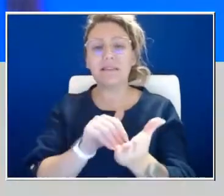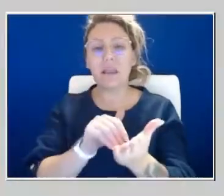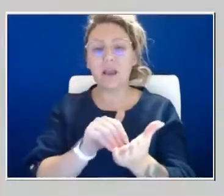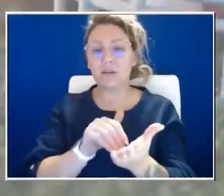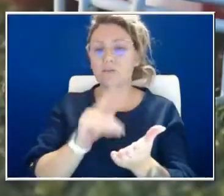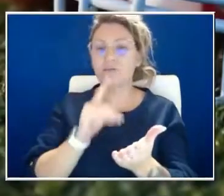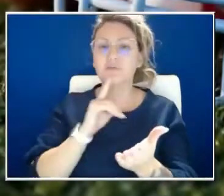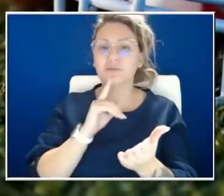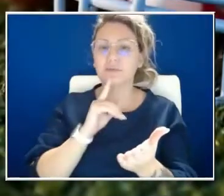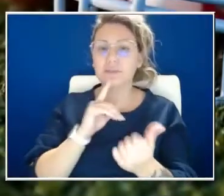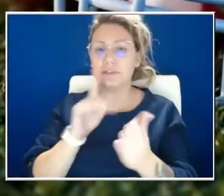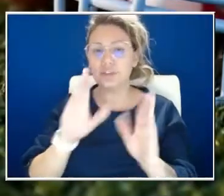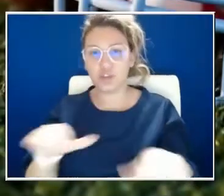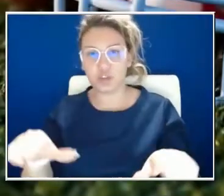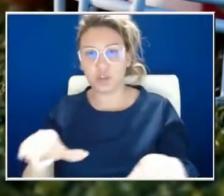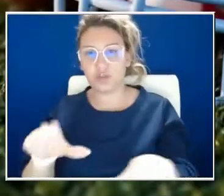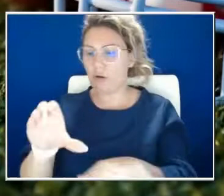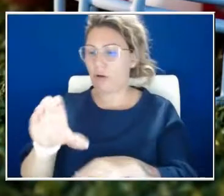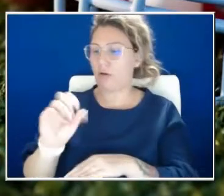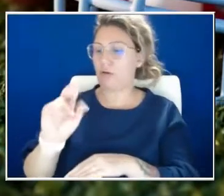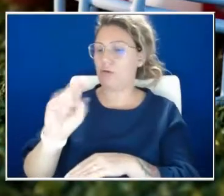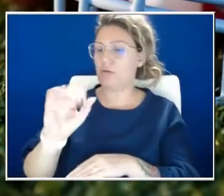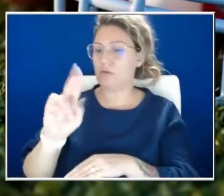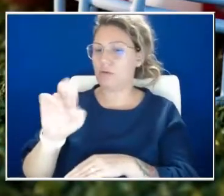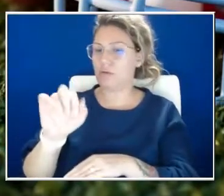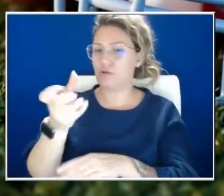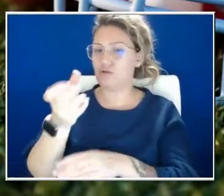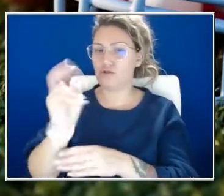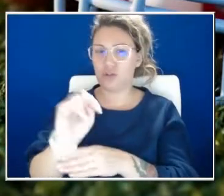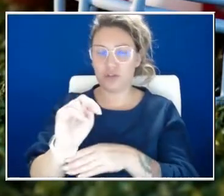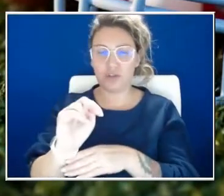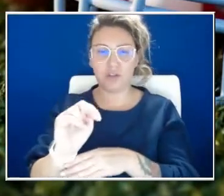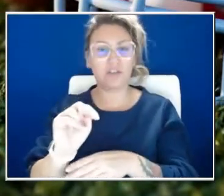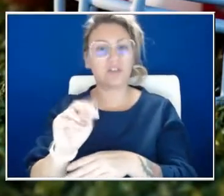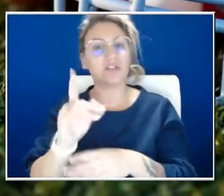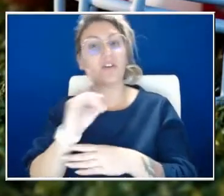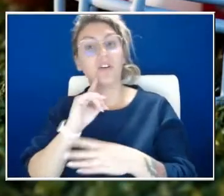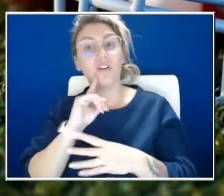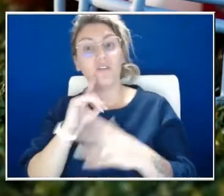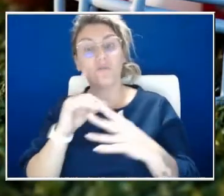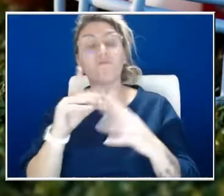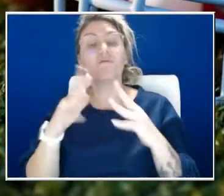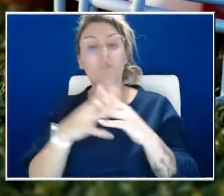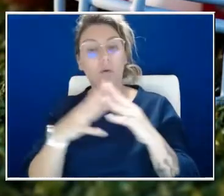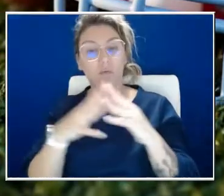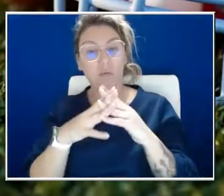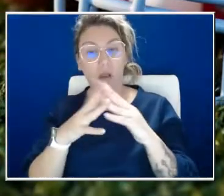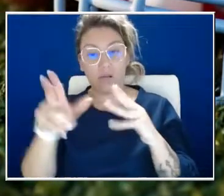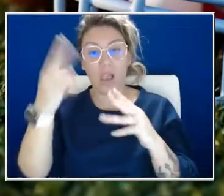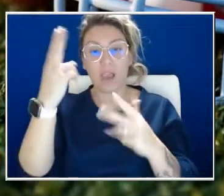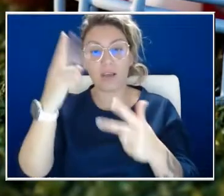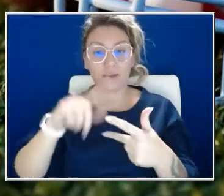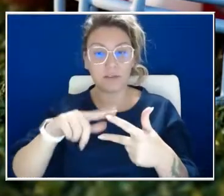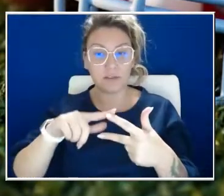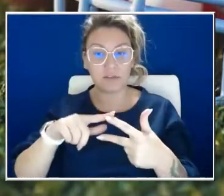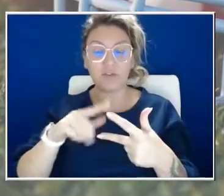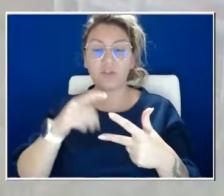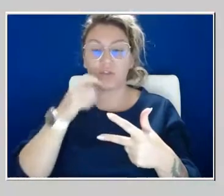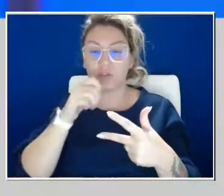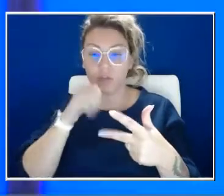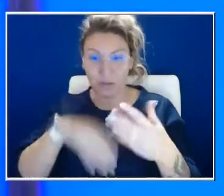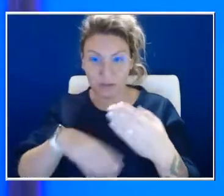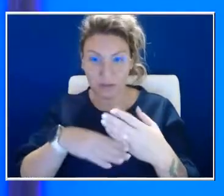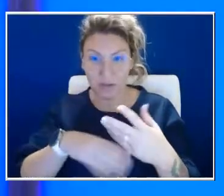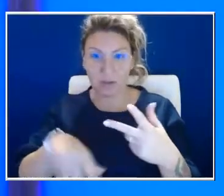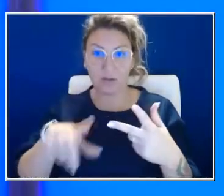sports. It found football had the highest concussion rate, followed by girls soccer and then boys ice hockey. But now there's a unique